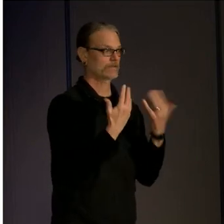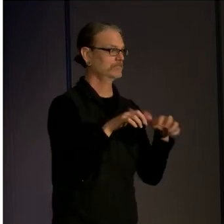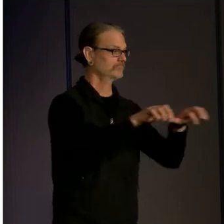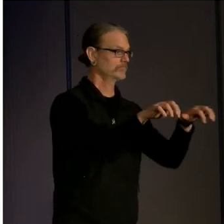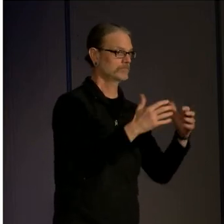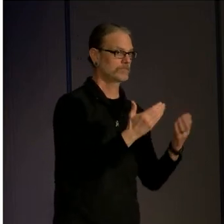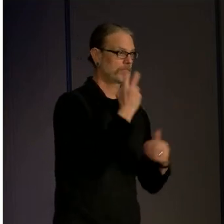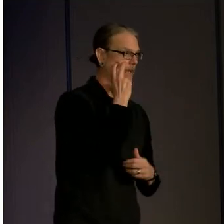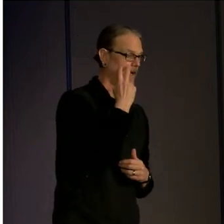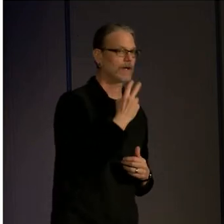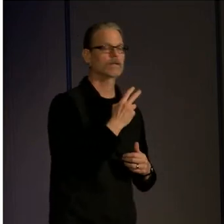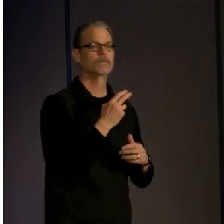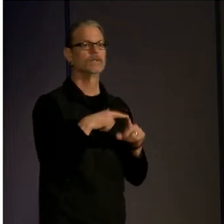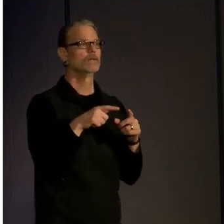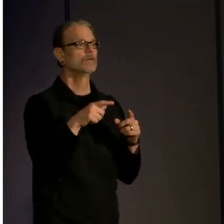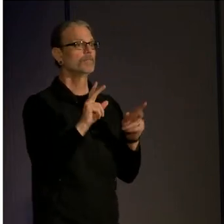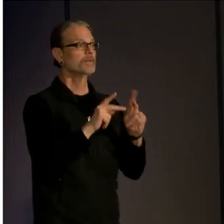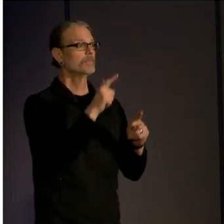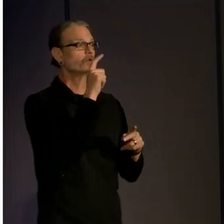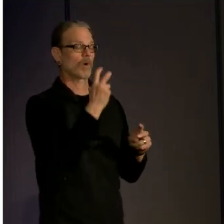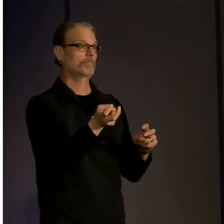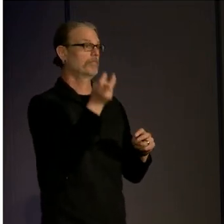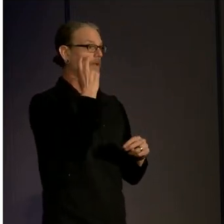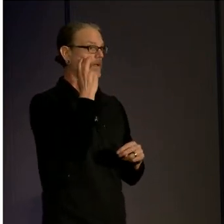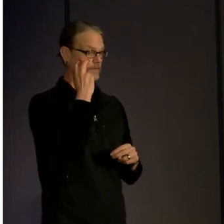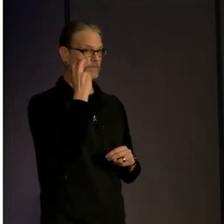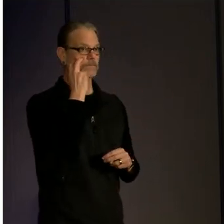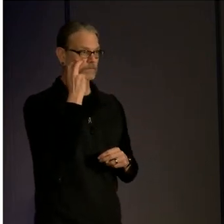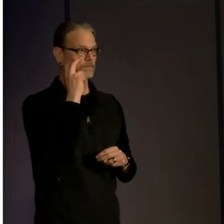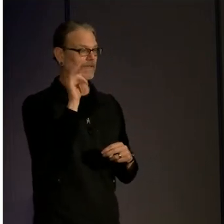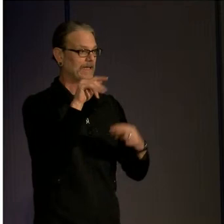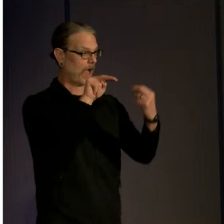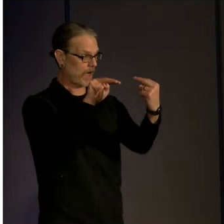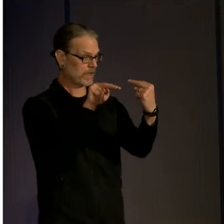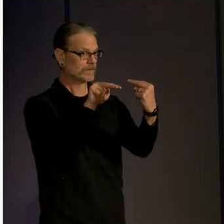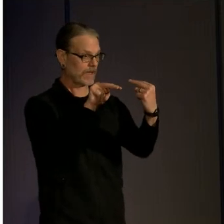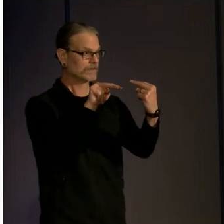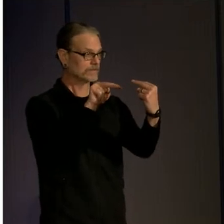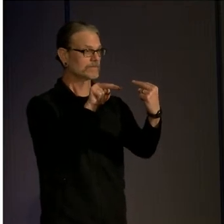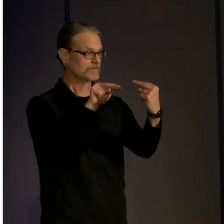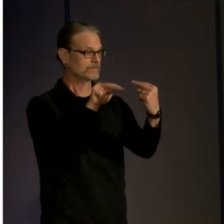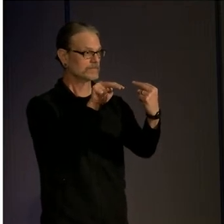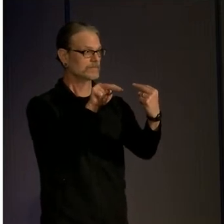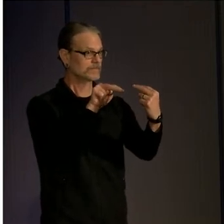we miss as people who are completely blind is that kind of eye contact that people make to kind of